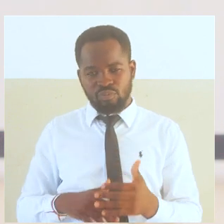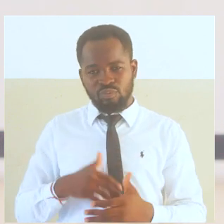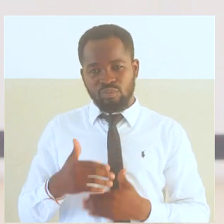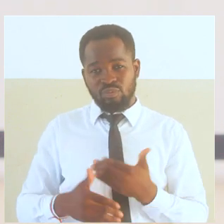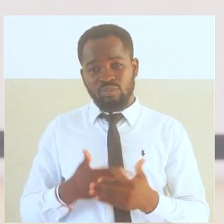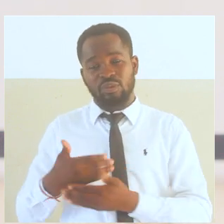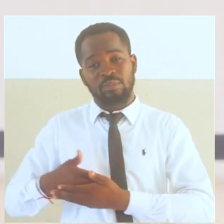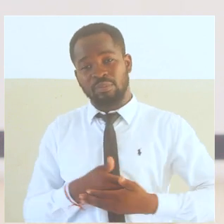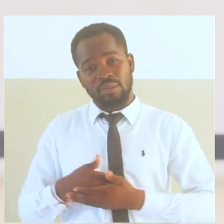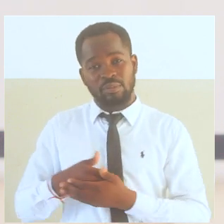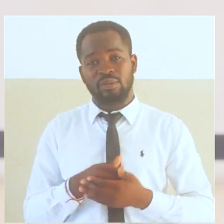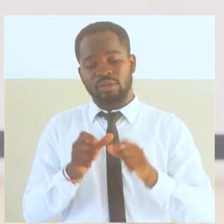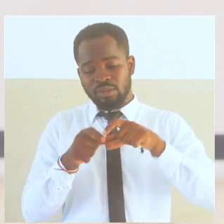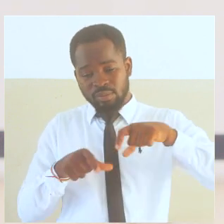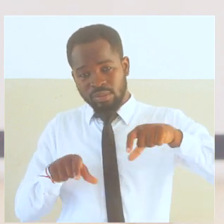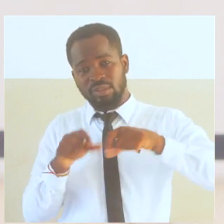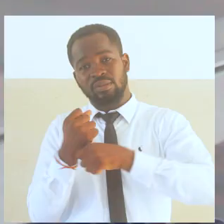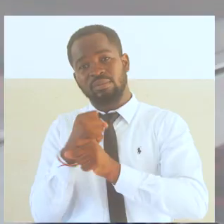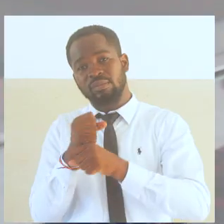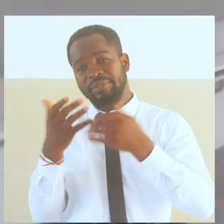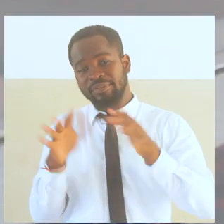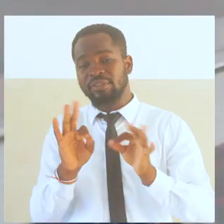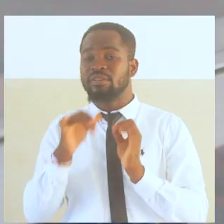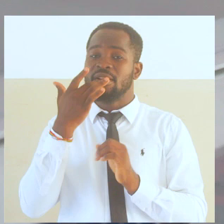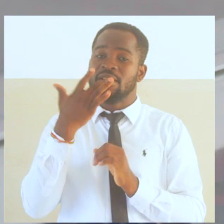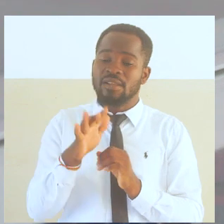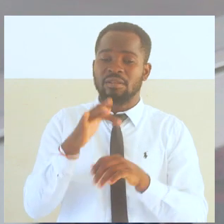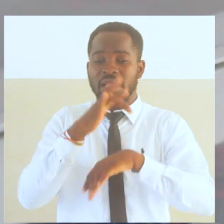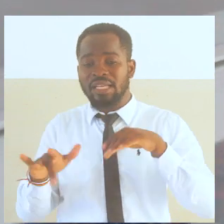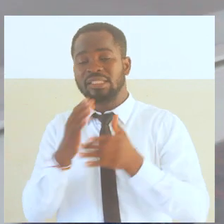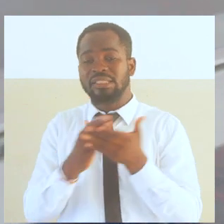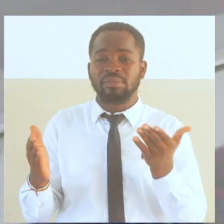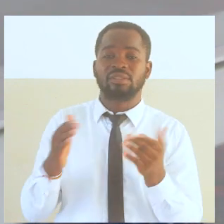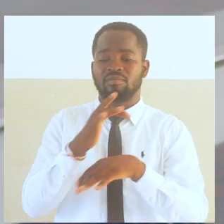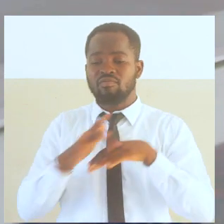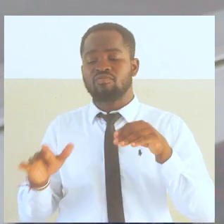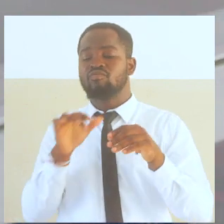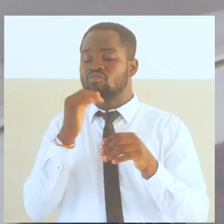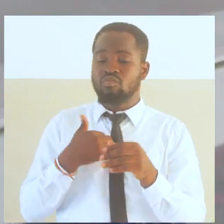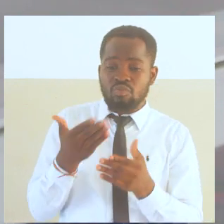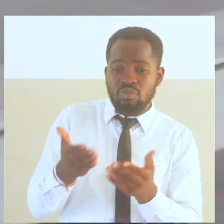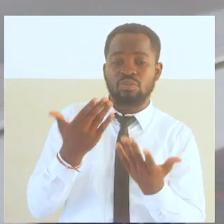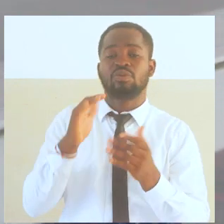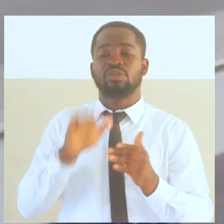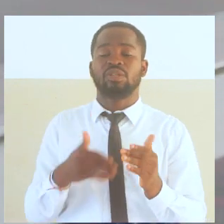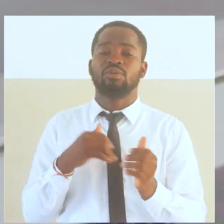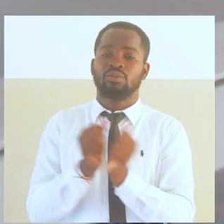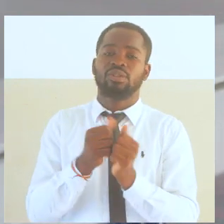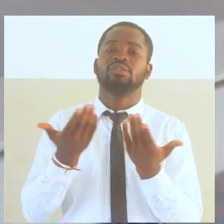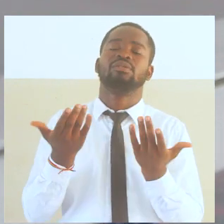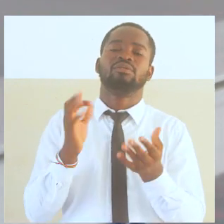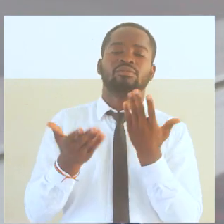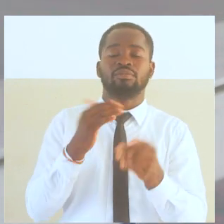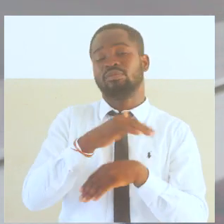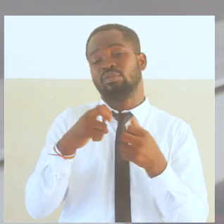tube defect. But then when you take the folate before pregnancy, it prepares the place and then it helps in forming the